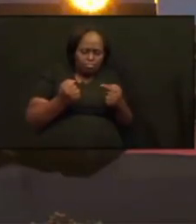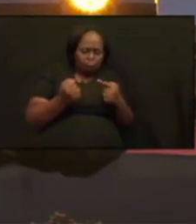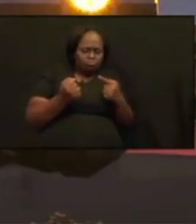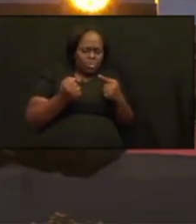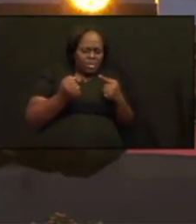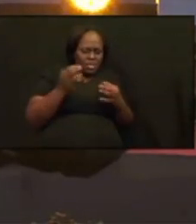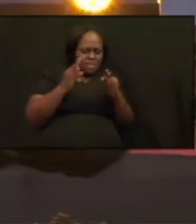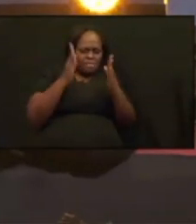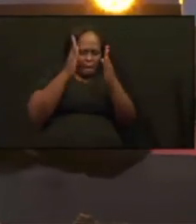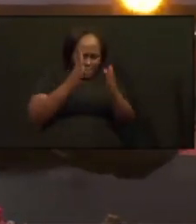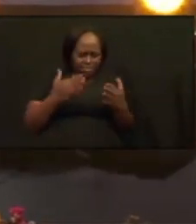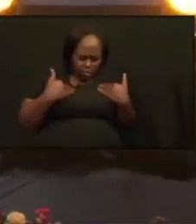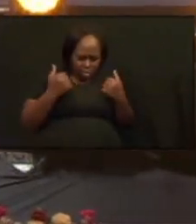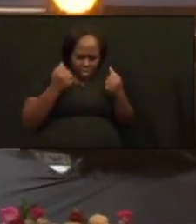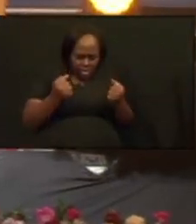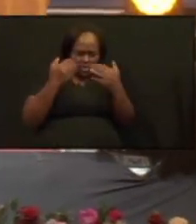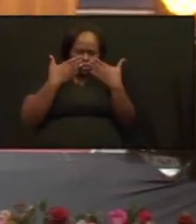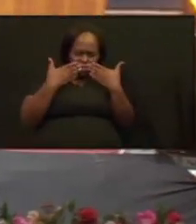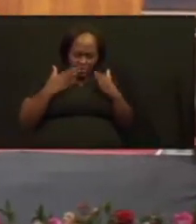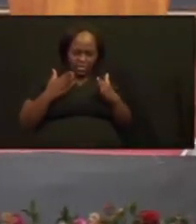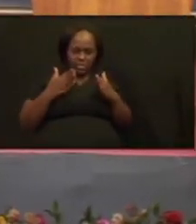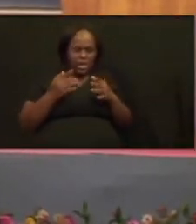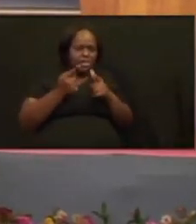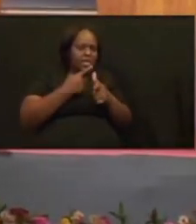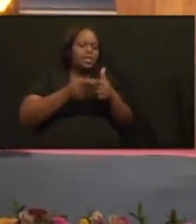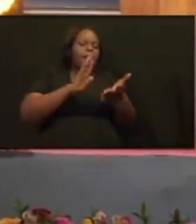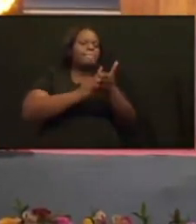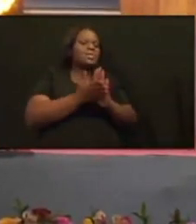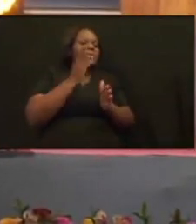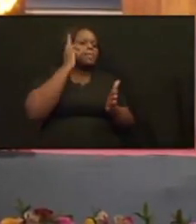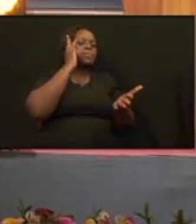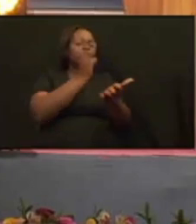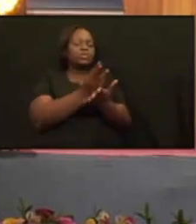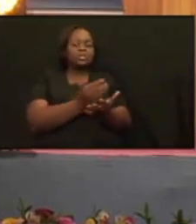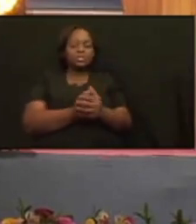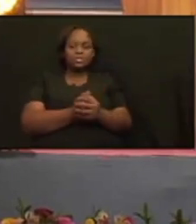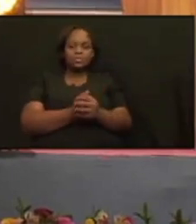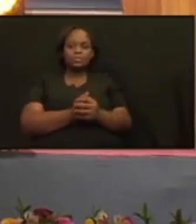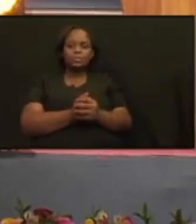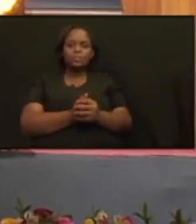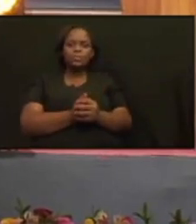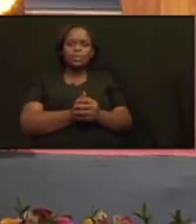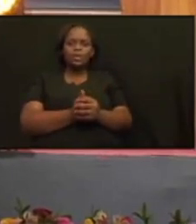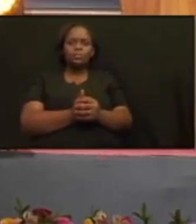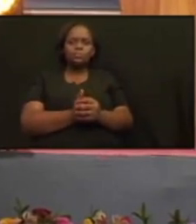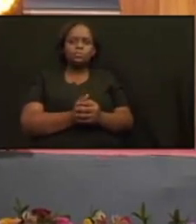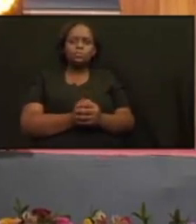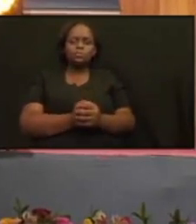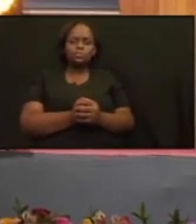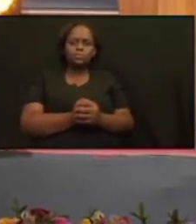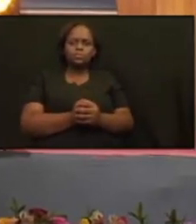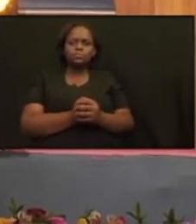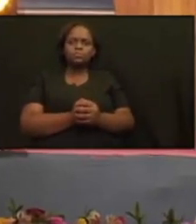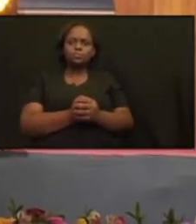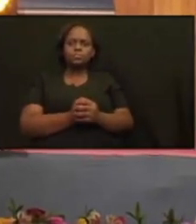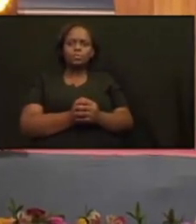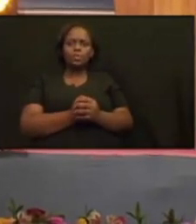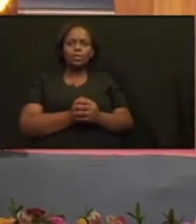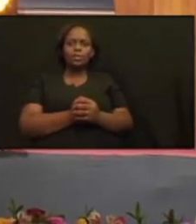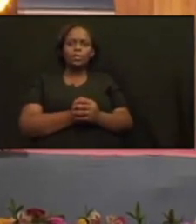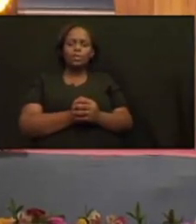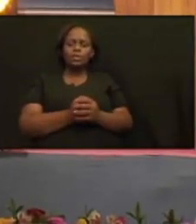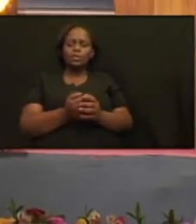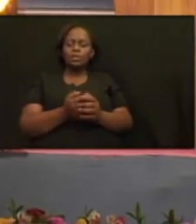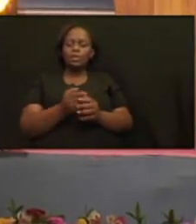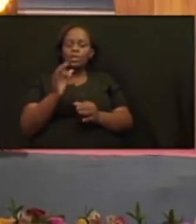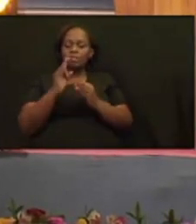Someone can tell you after 10 years that I came for Rhema Fest and there was such a revival. And then you say, so how